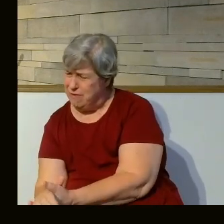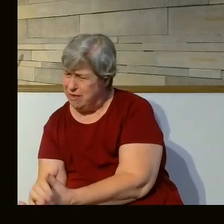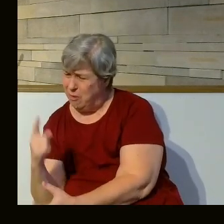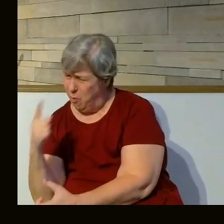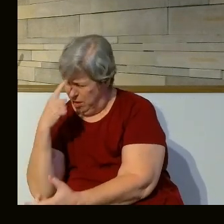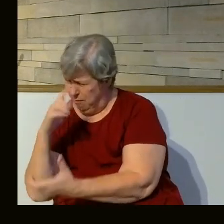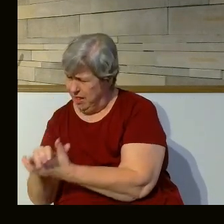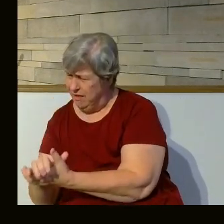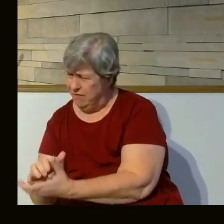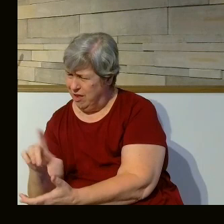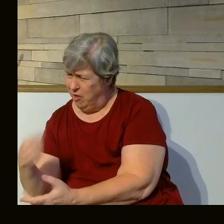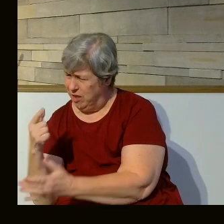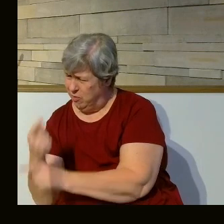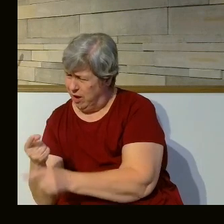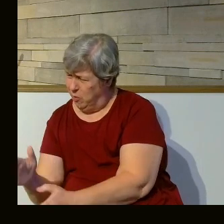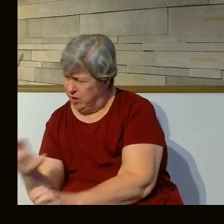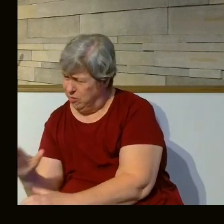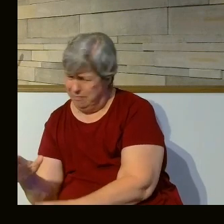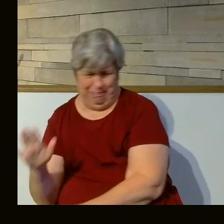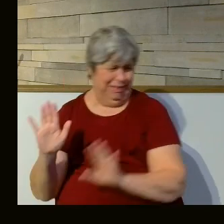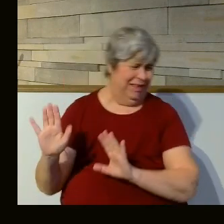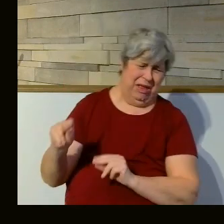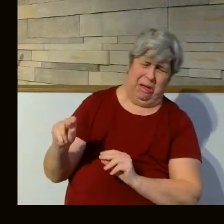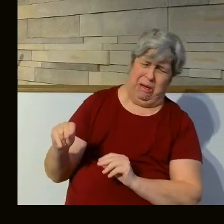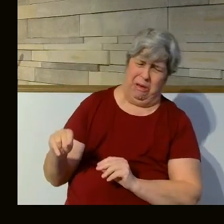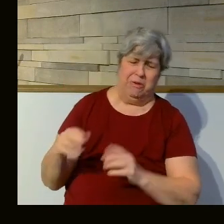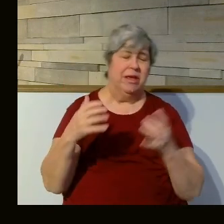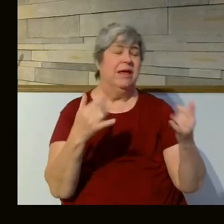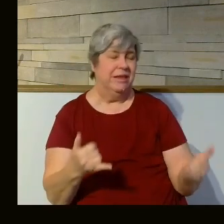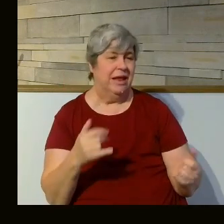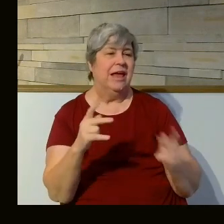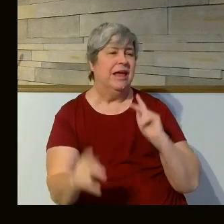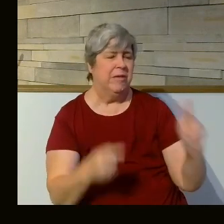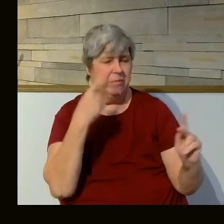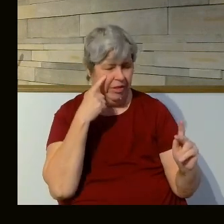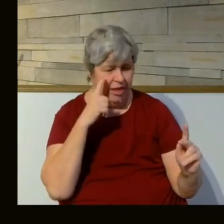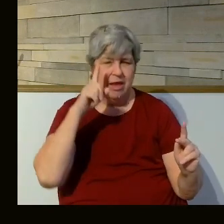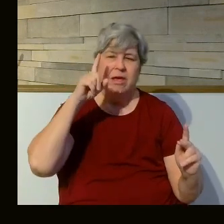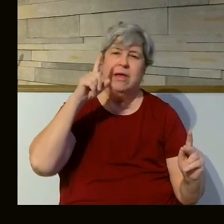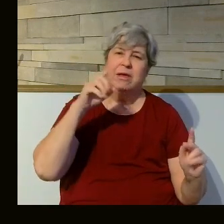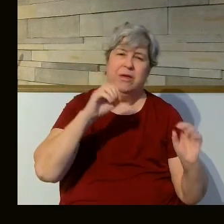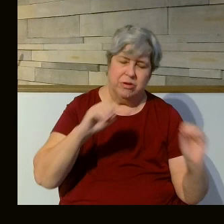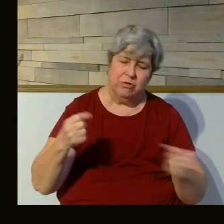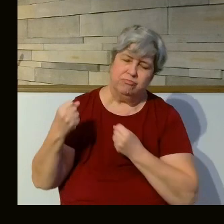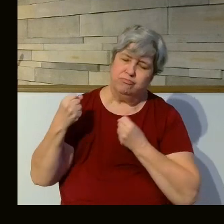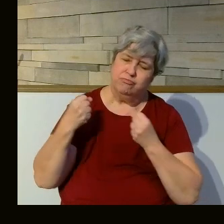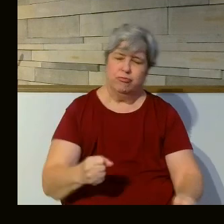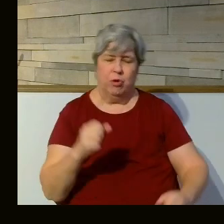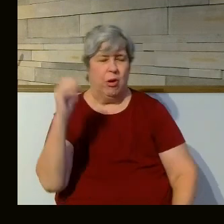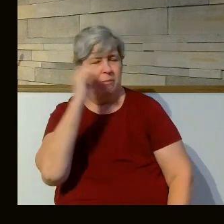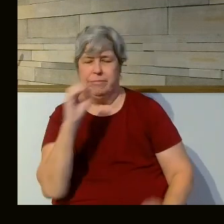right way? Oh, heaven forbid. Virtue today is not having a strong